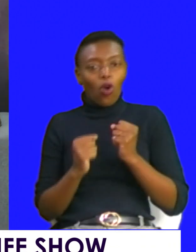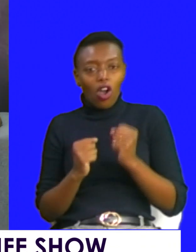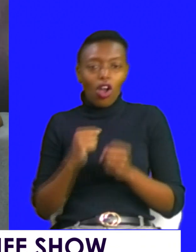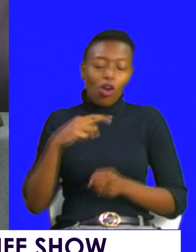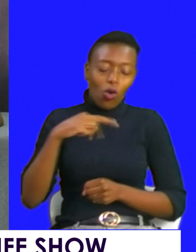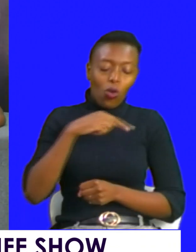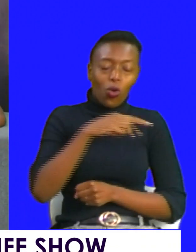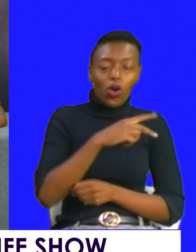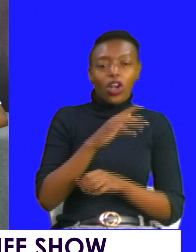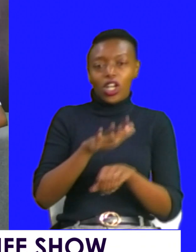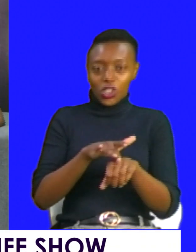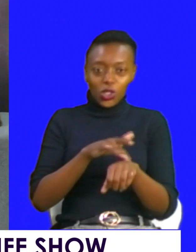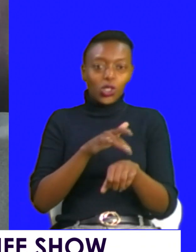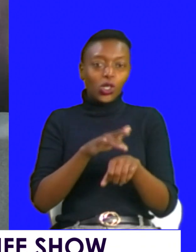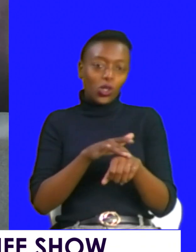but you see, that is one